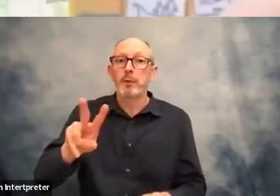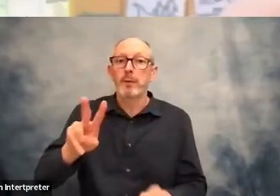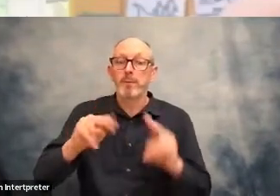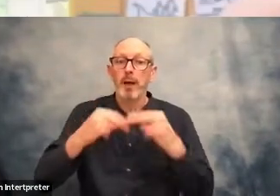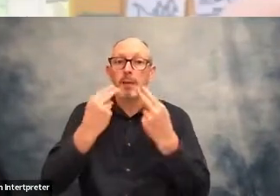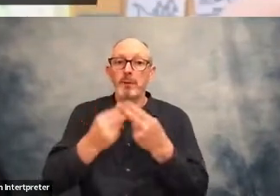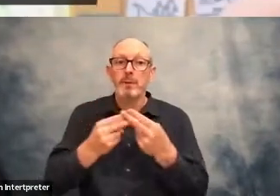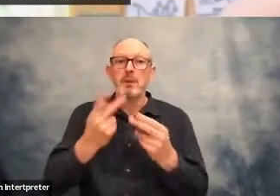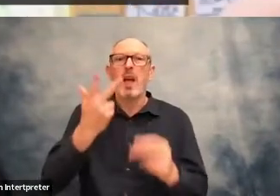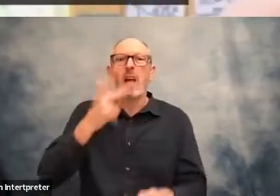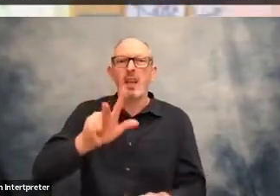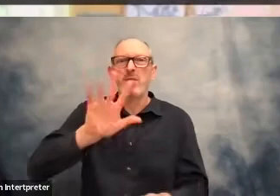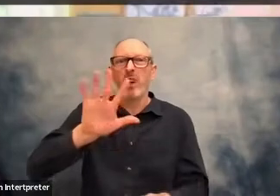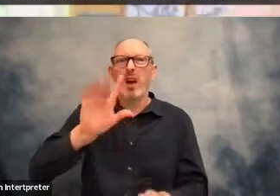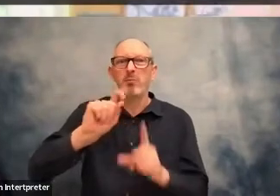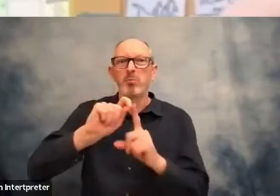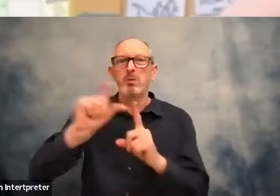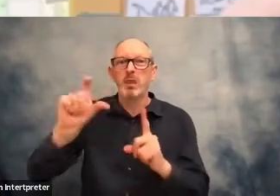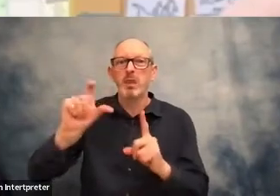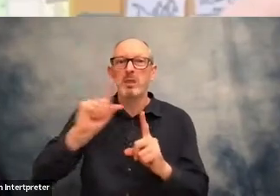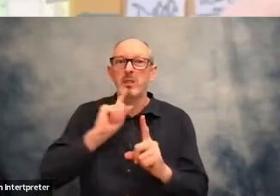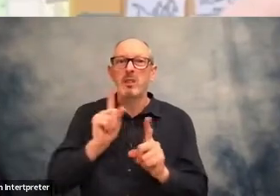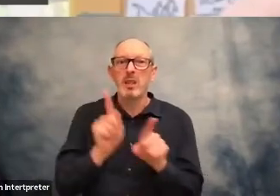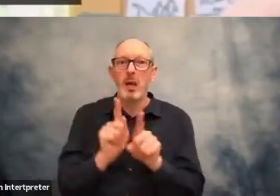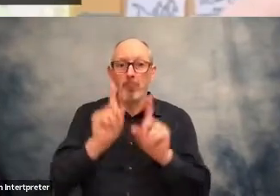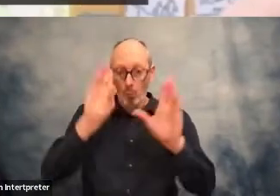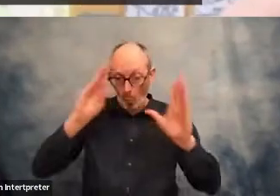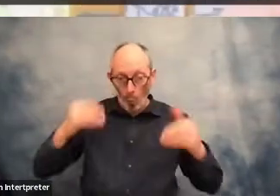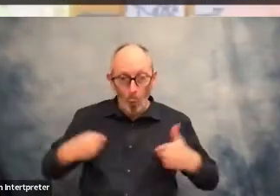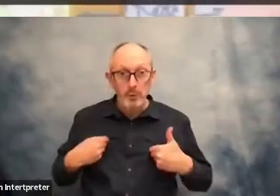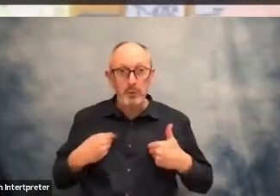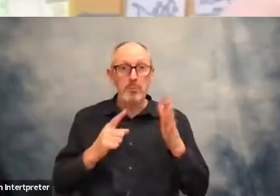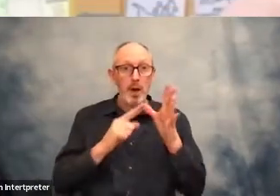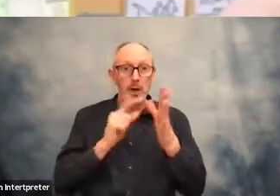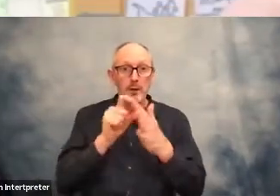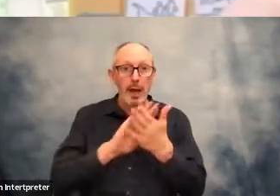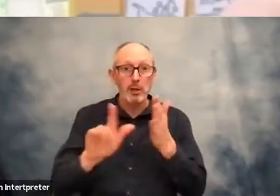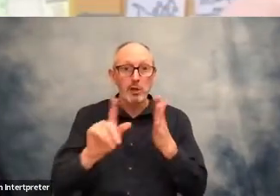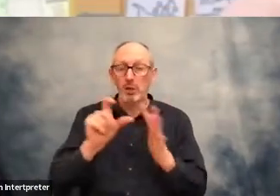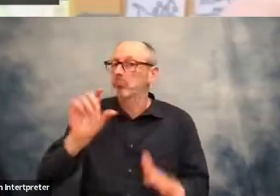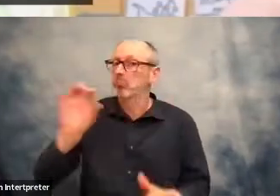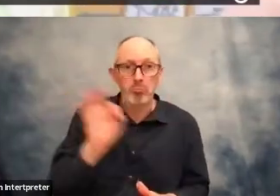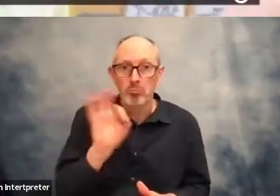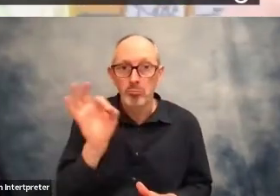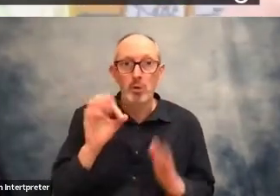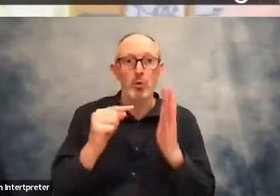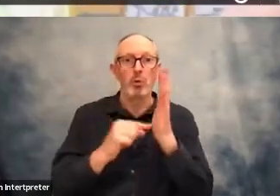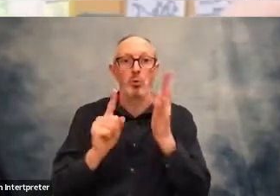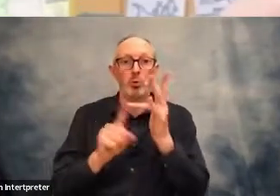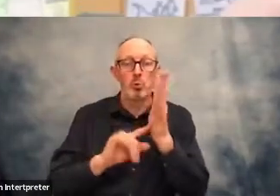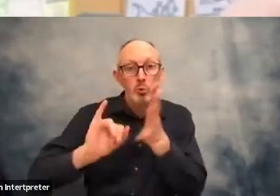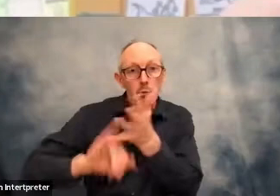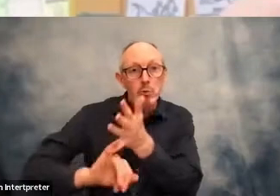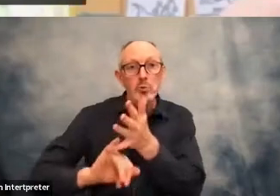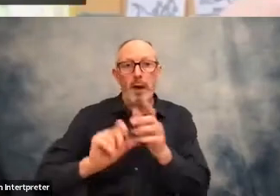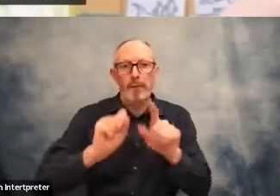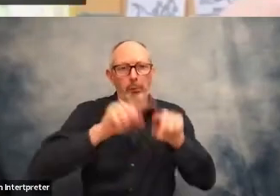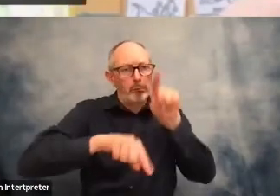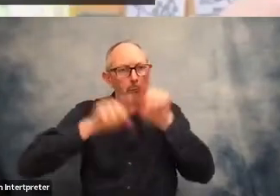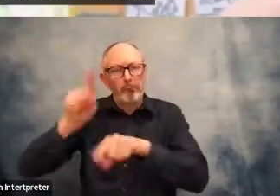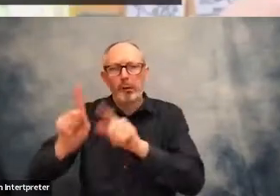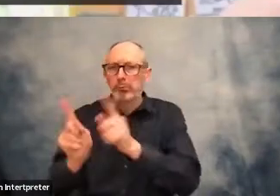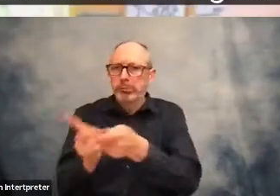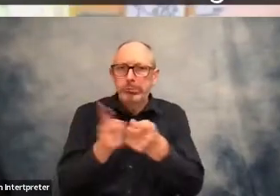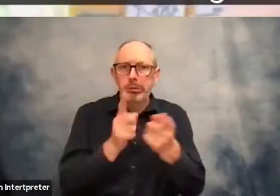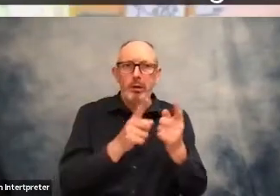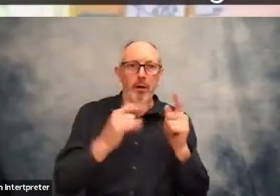the same. The problem is not autism or ADHD. The problem is that the tools are fragmented or come in distracting apps on phones and tablets